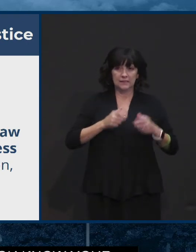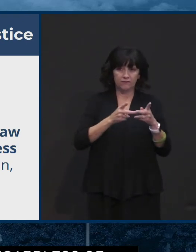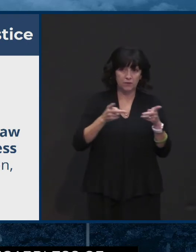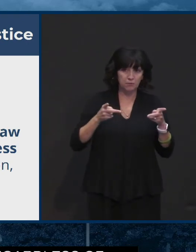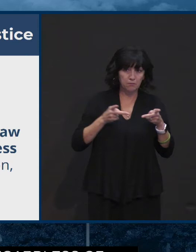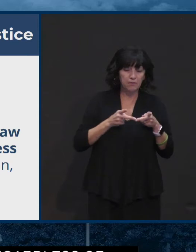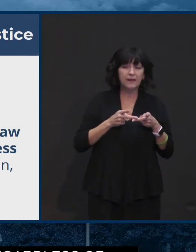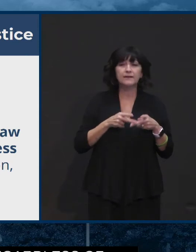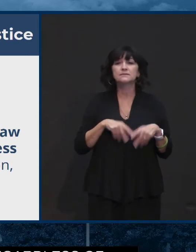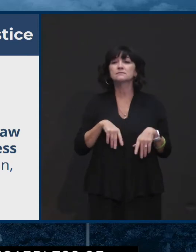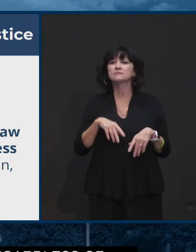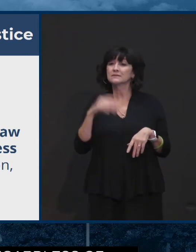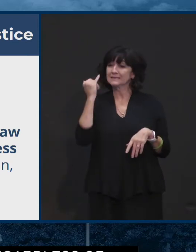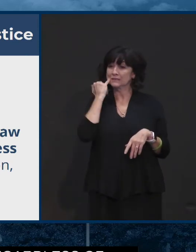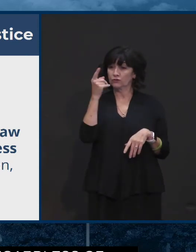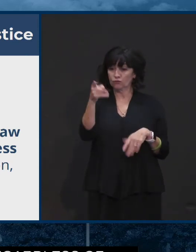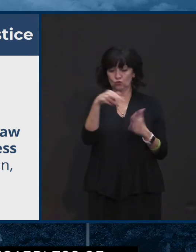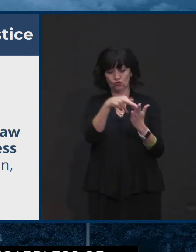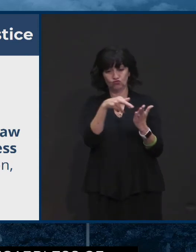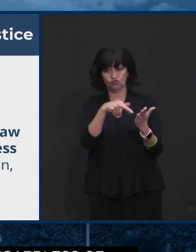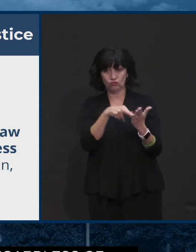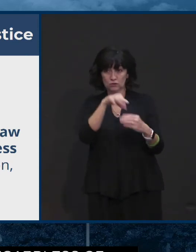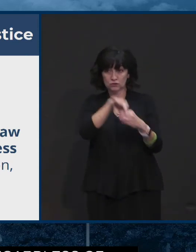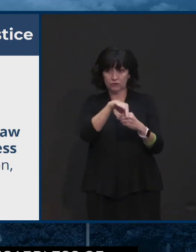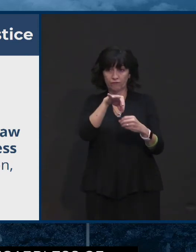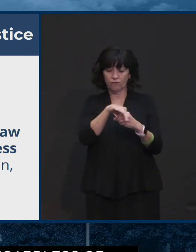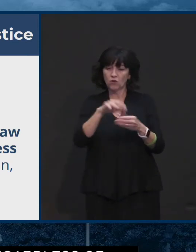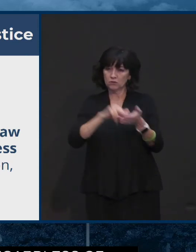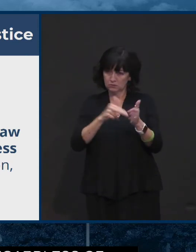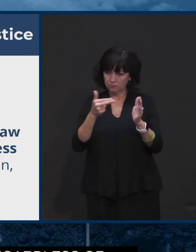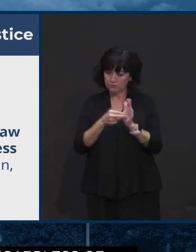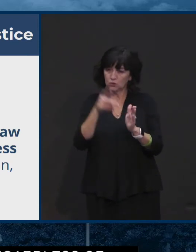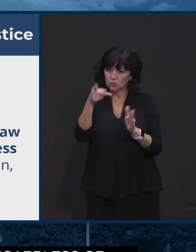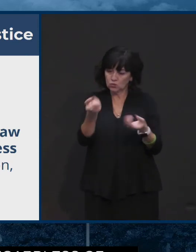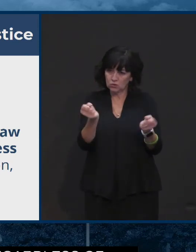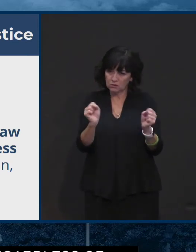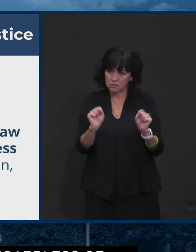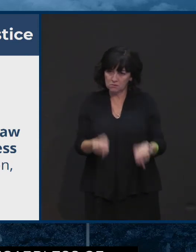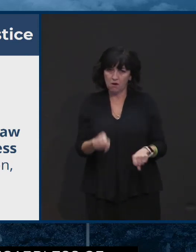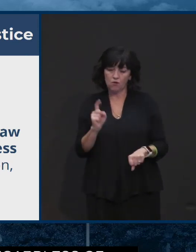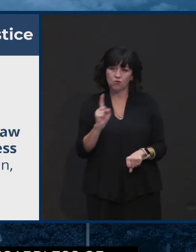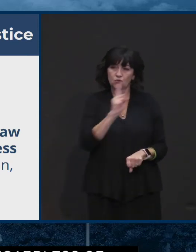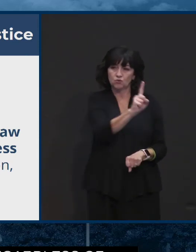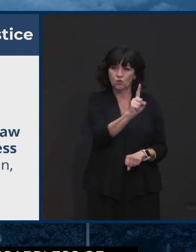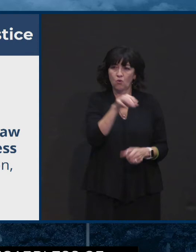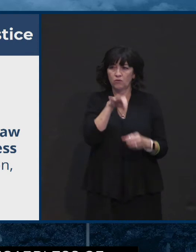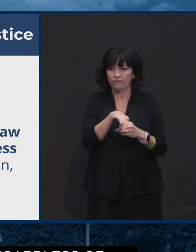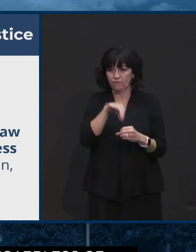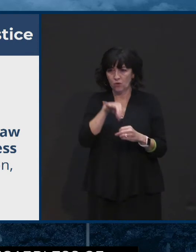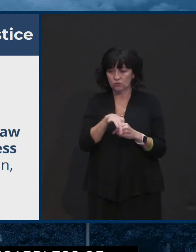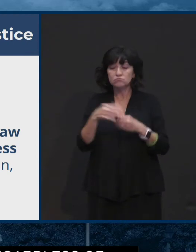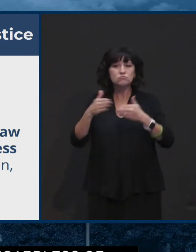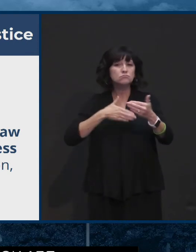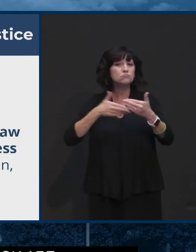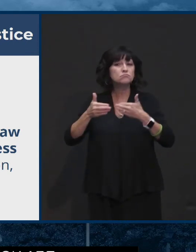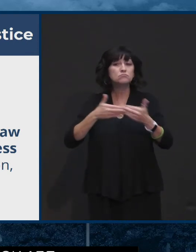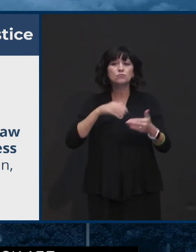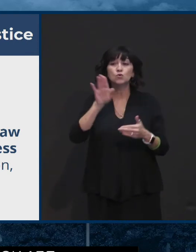are registered to vote, then you are entitled to vote, and your vote will be